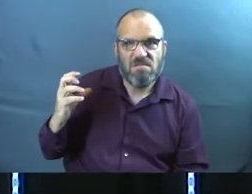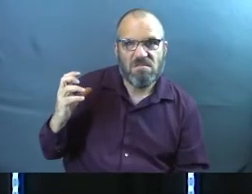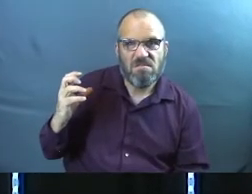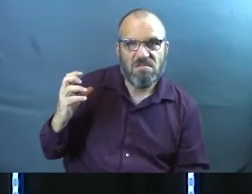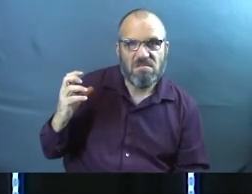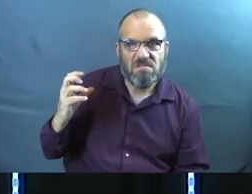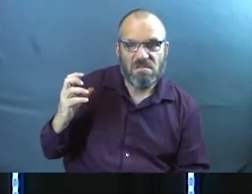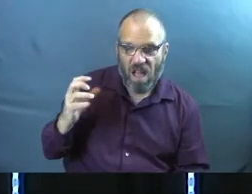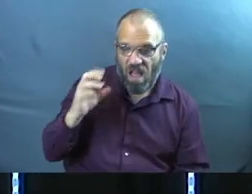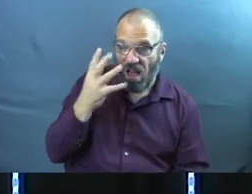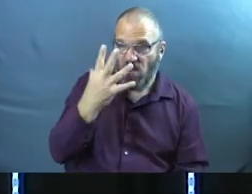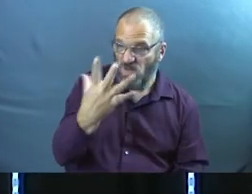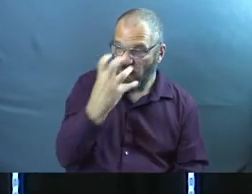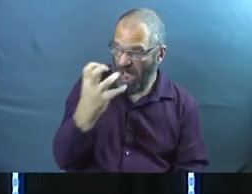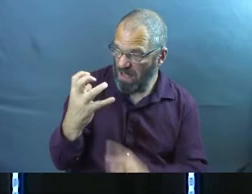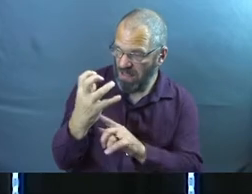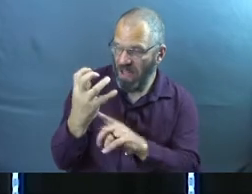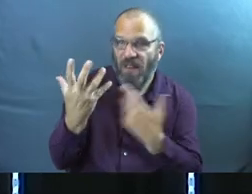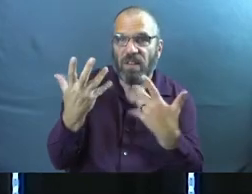And he says the wrath is over.